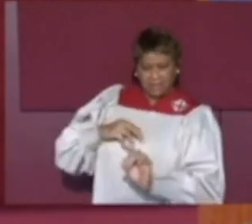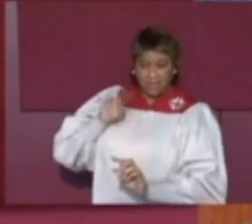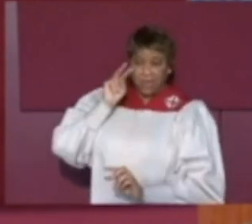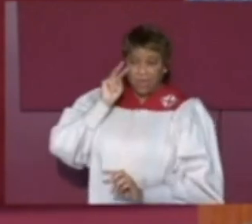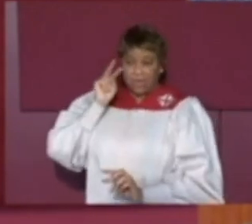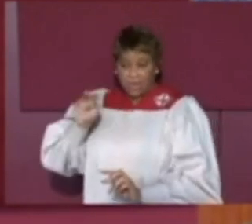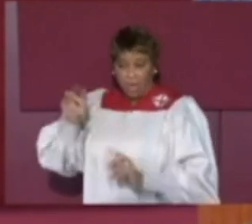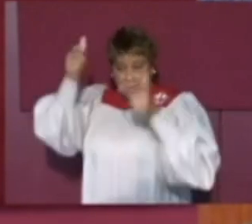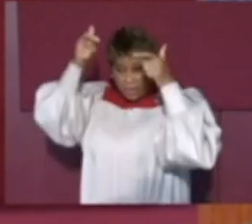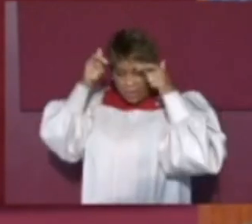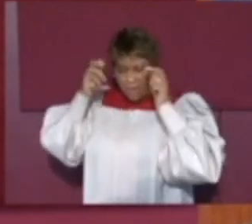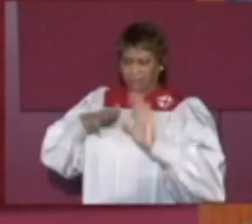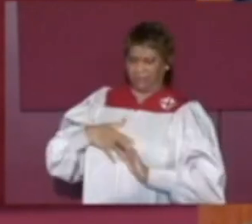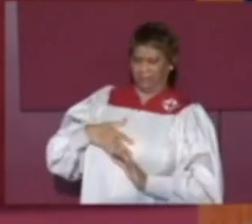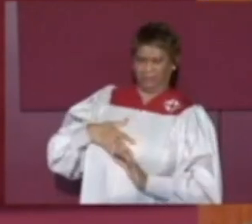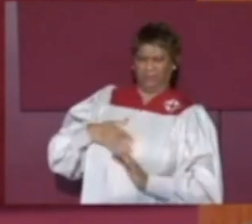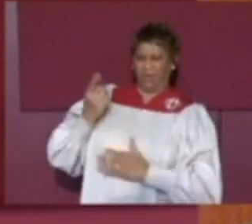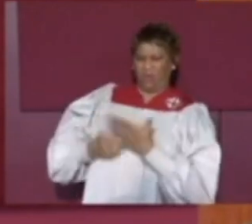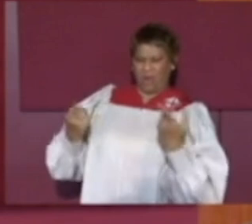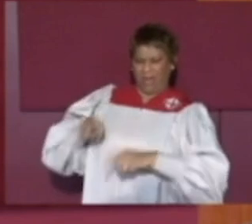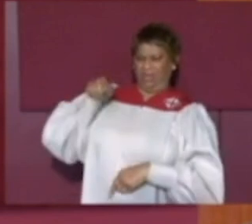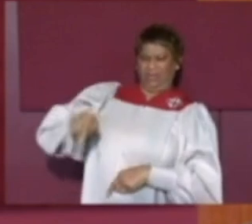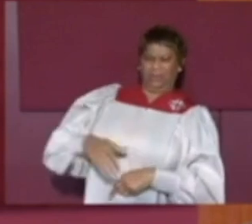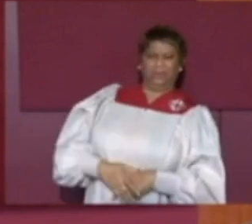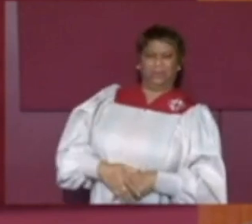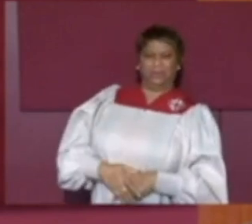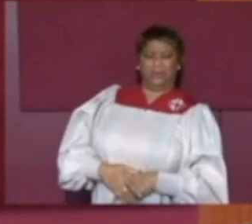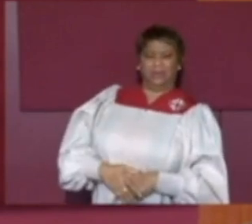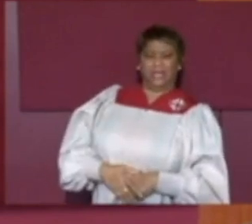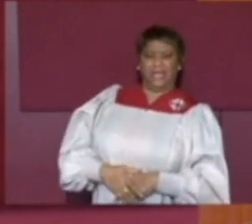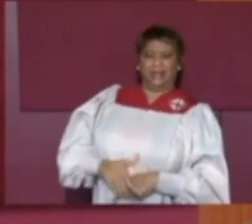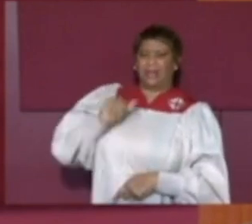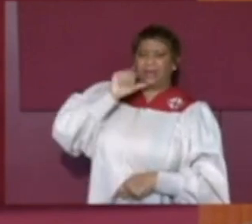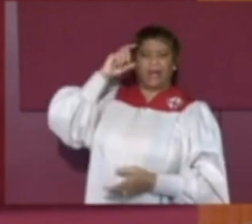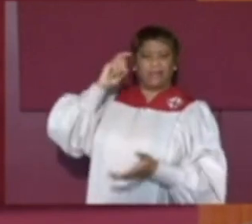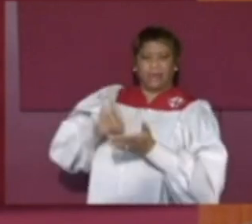crown, they would say, "What happened to you?"